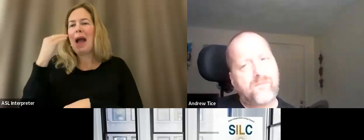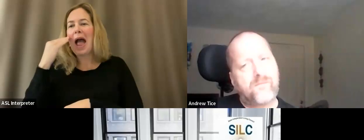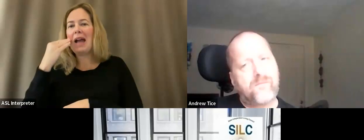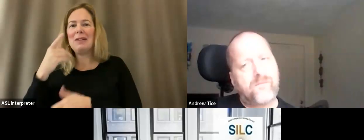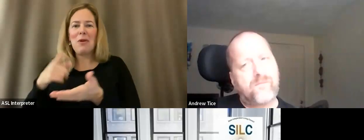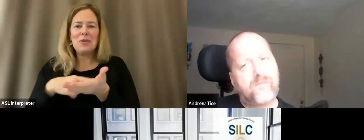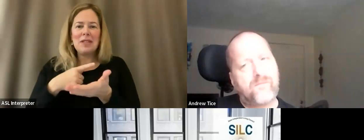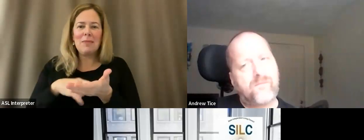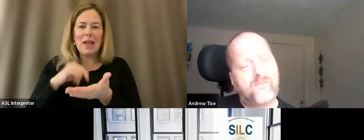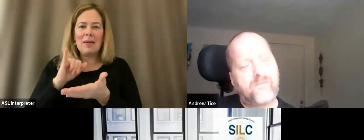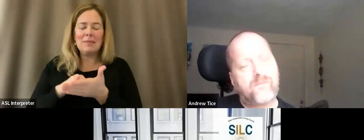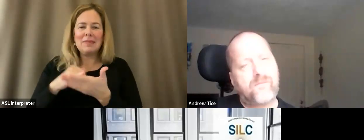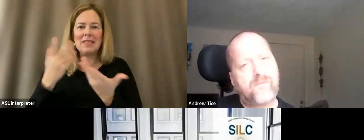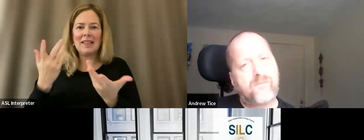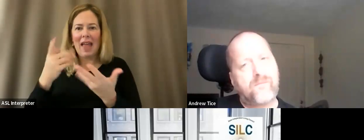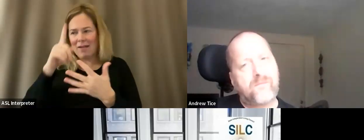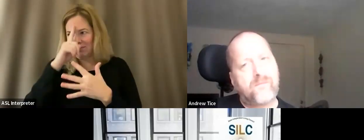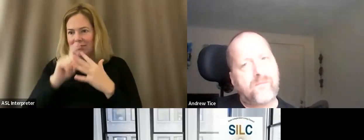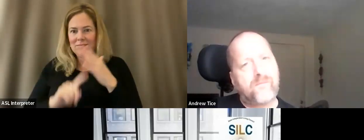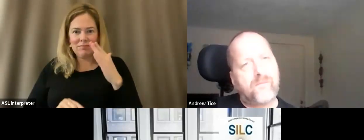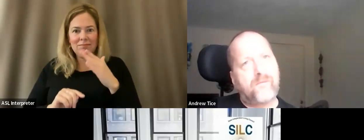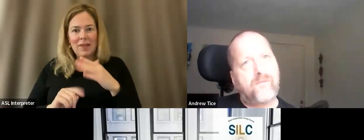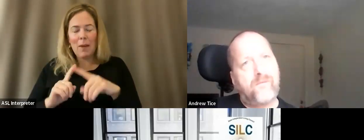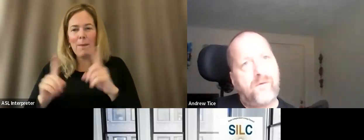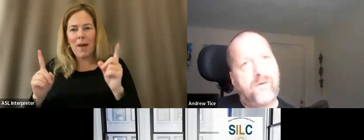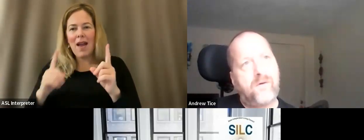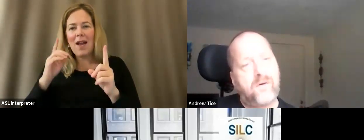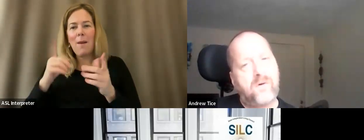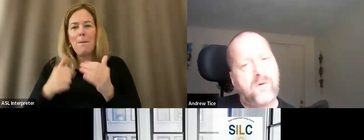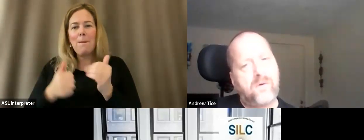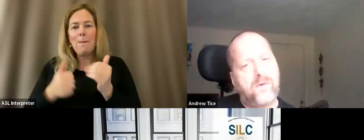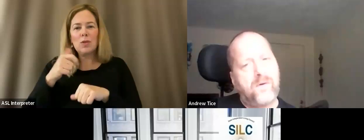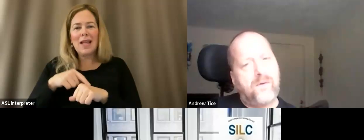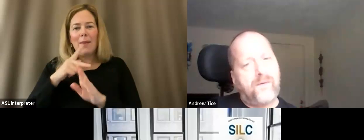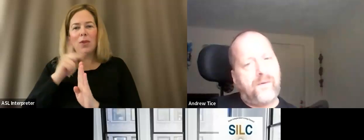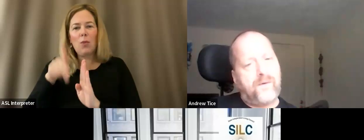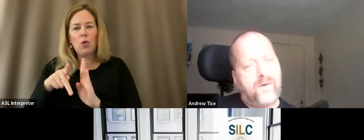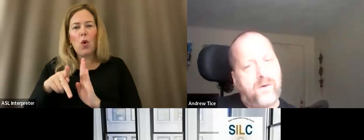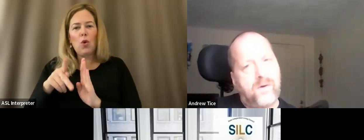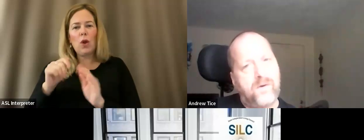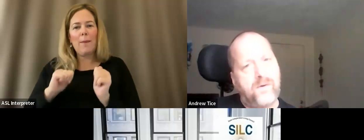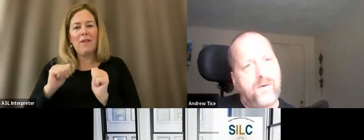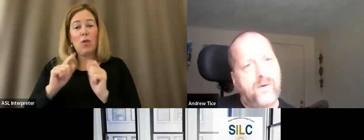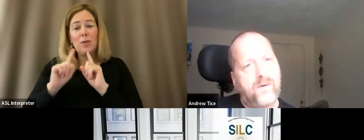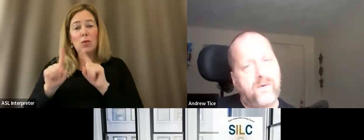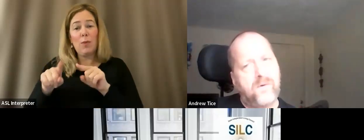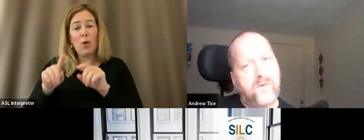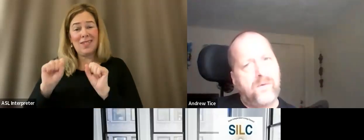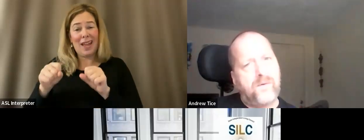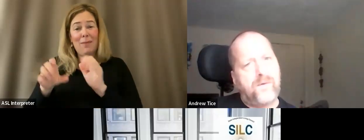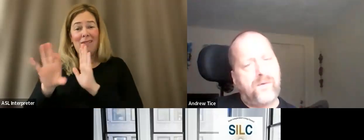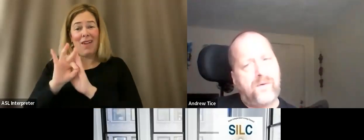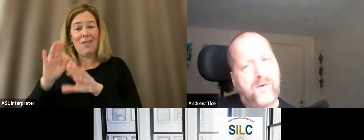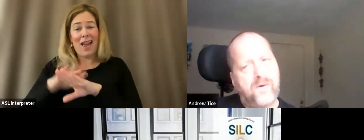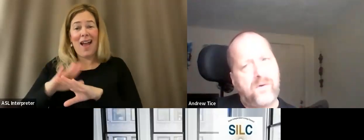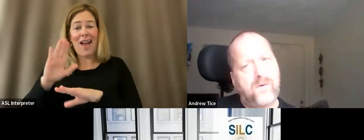minds. Most of the time, the program performance reports can be found on the ACL webpage, but I know that sometimes